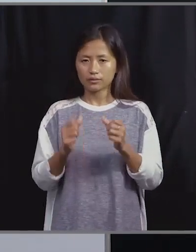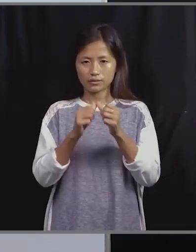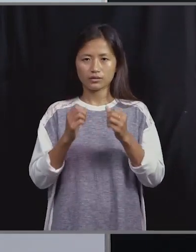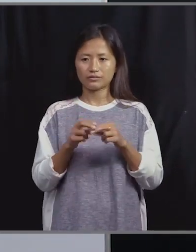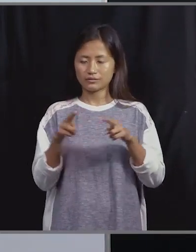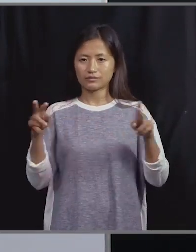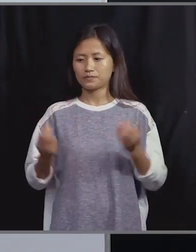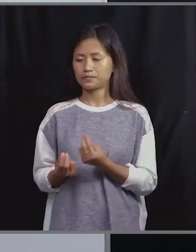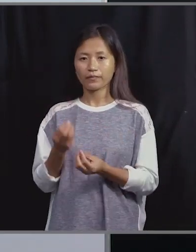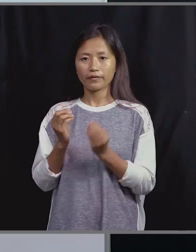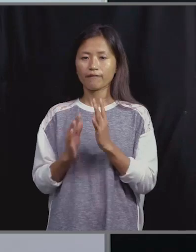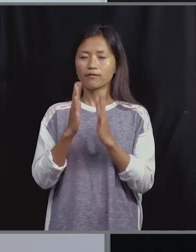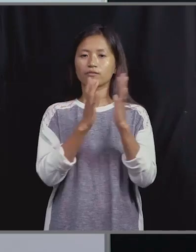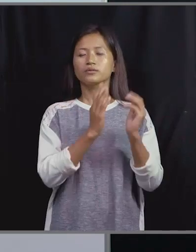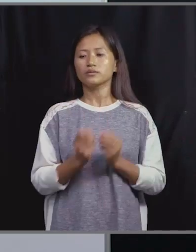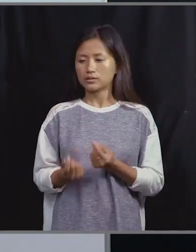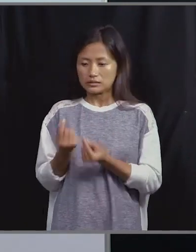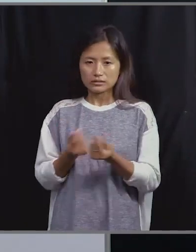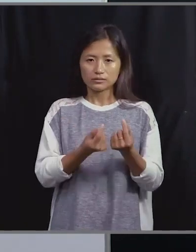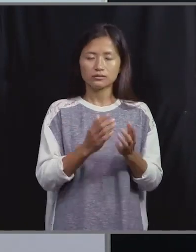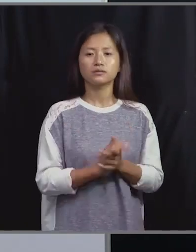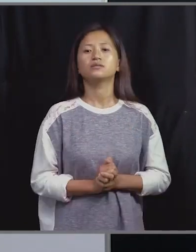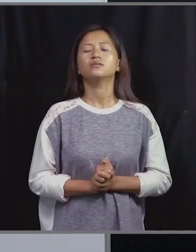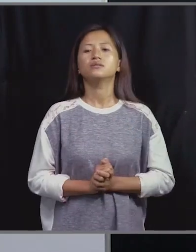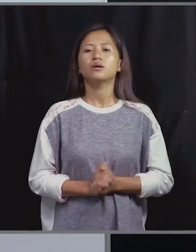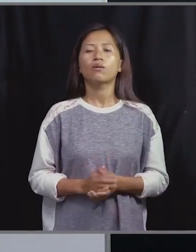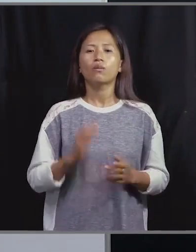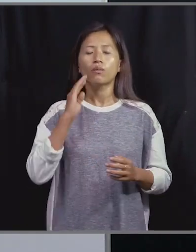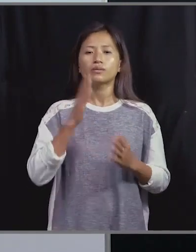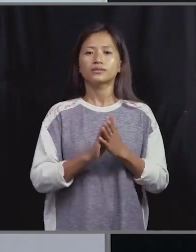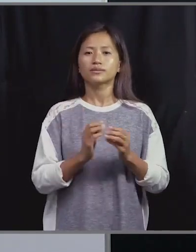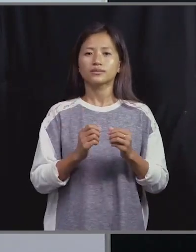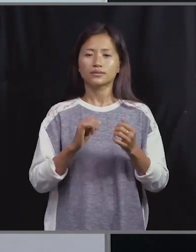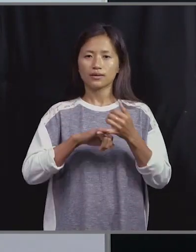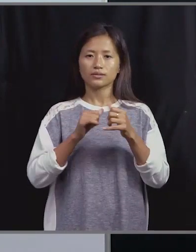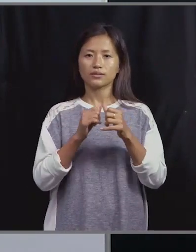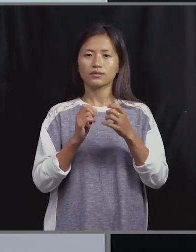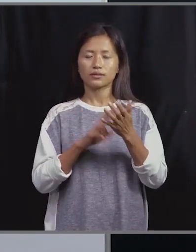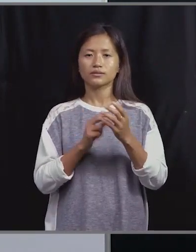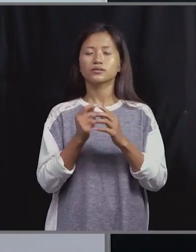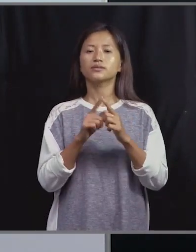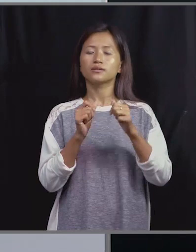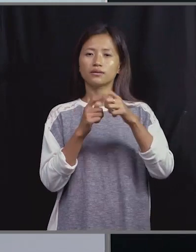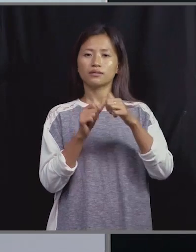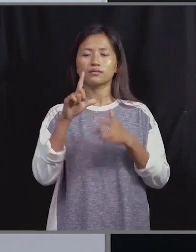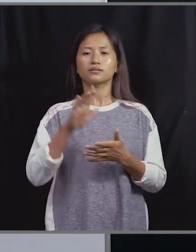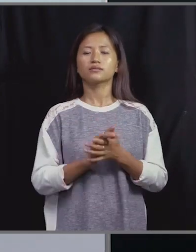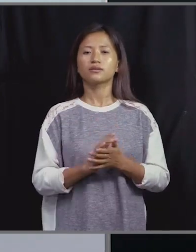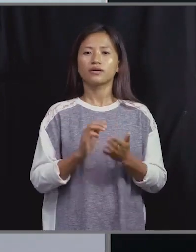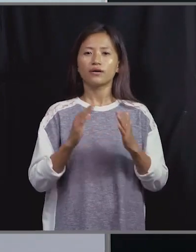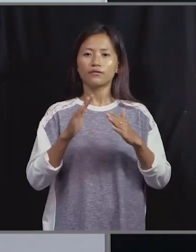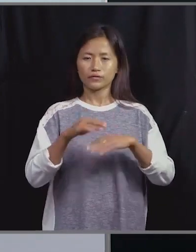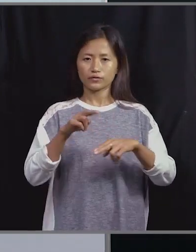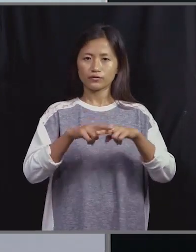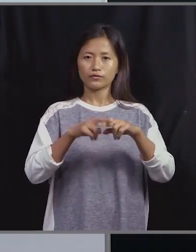their livelihood. So when these Santals were settling at the foothill of